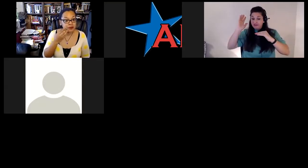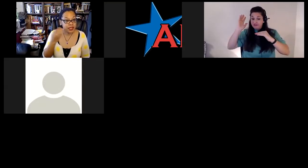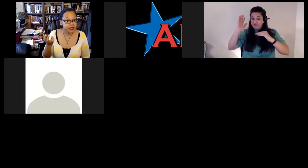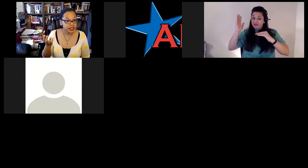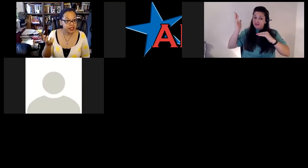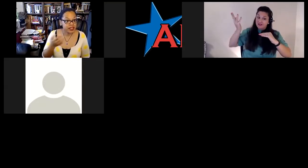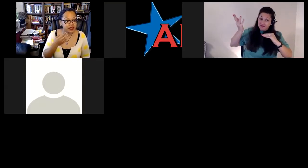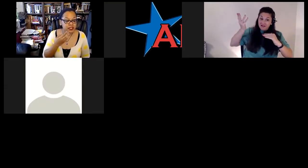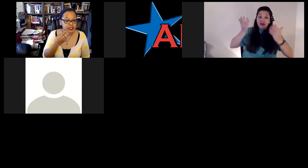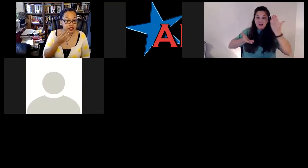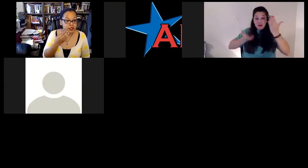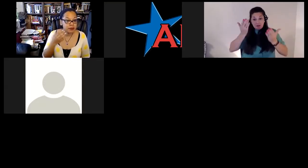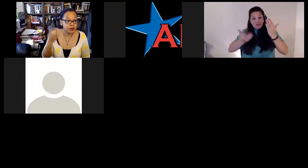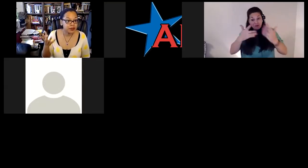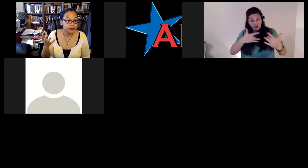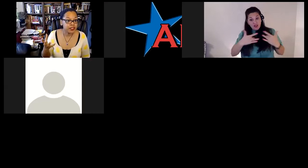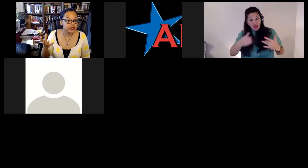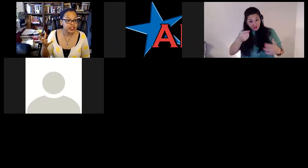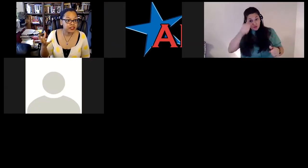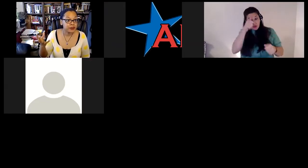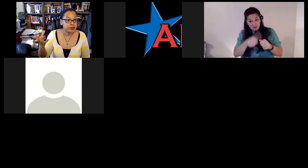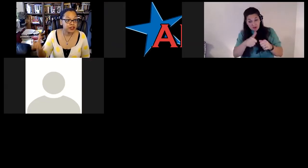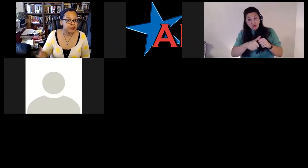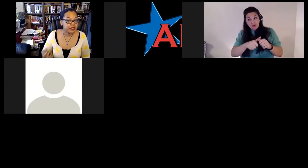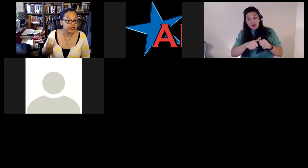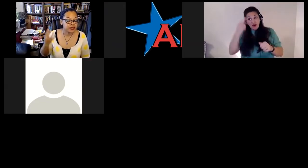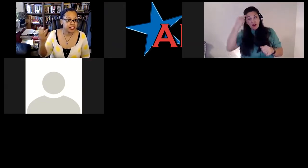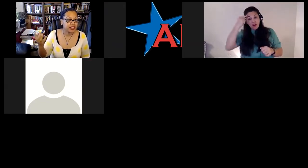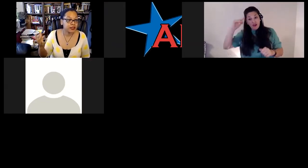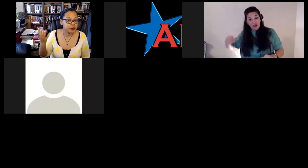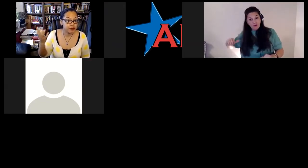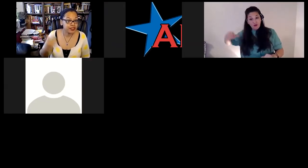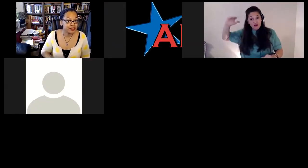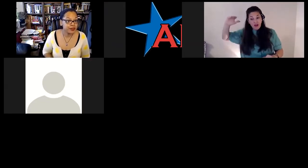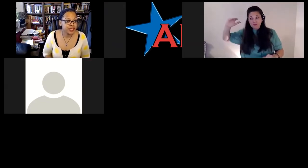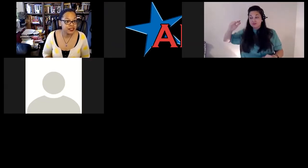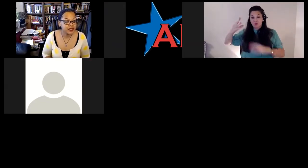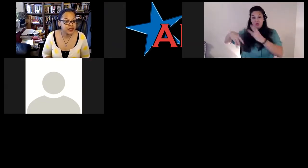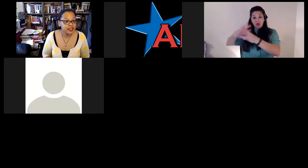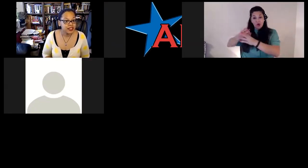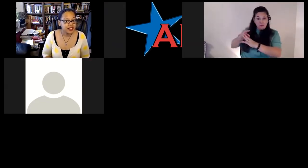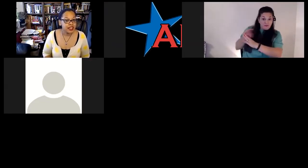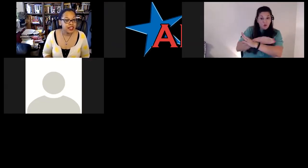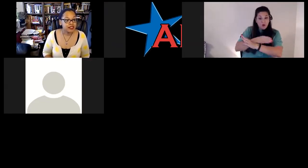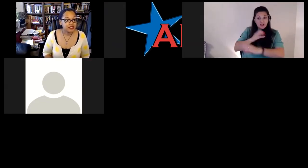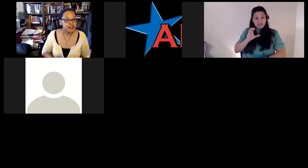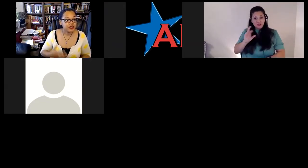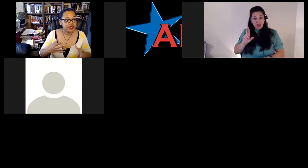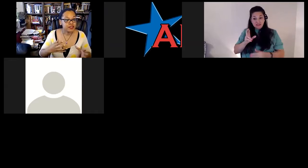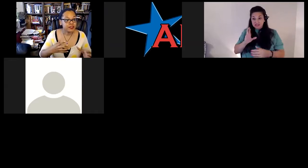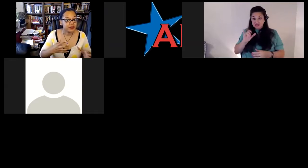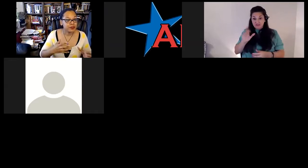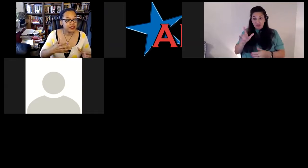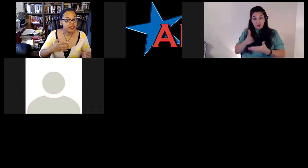there may be a high likelihood that you remember what it's like to be brought up in a society pre-civil rights. And especially